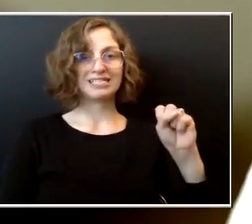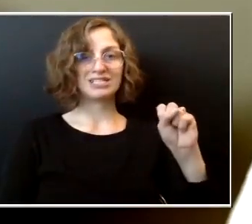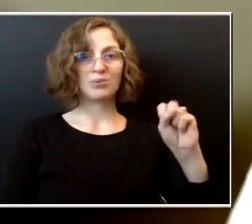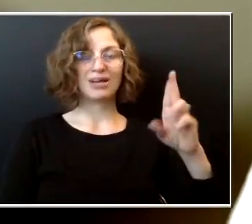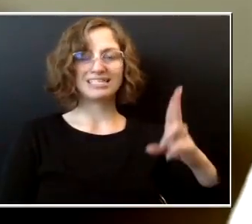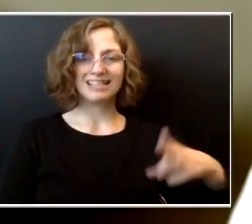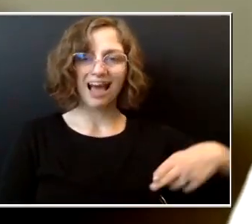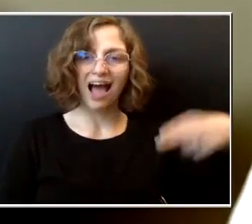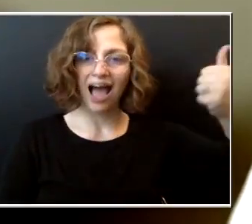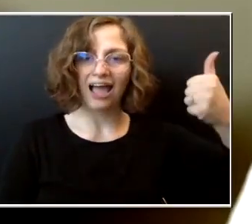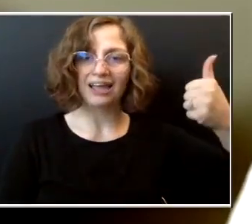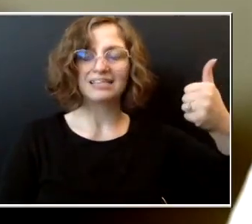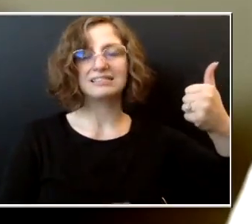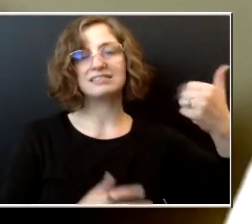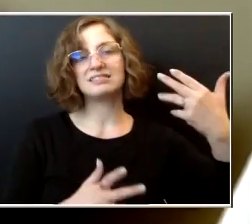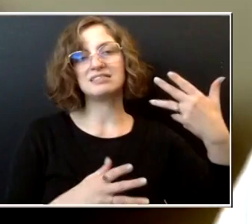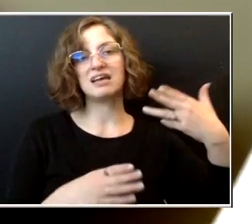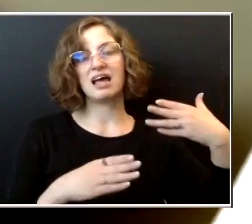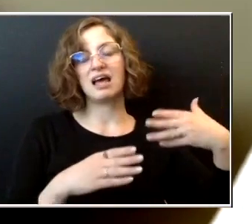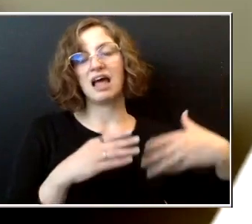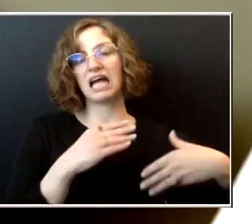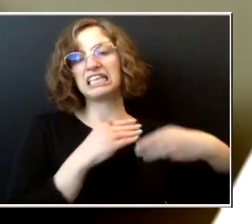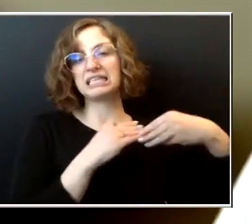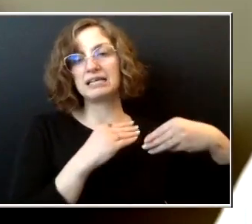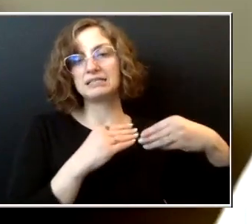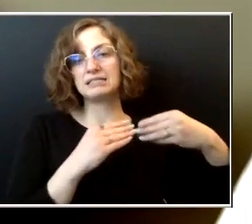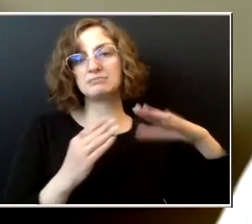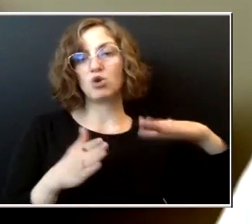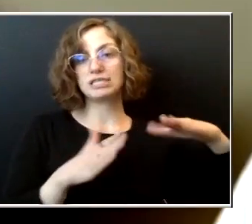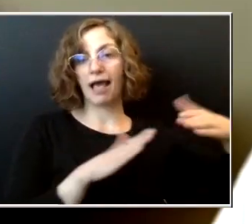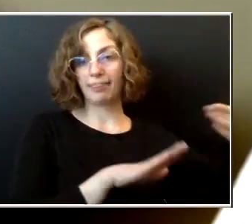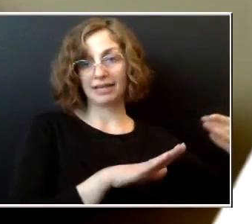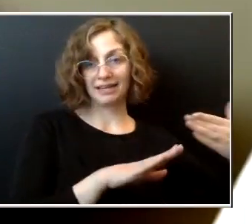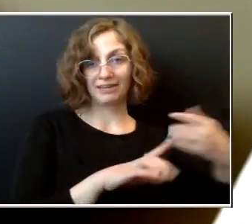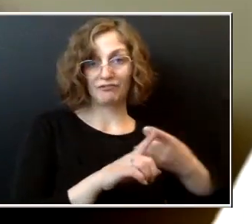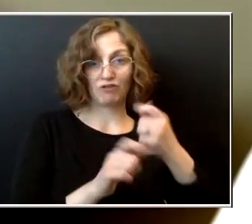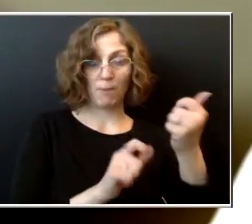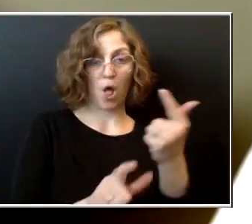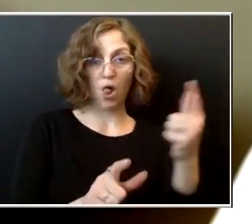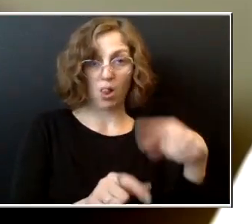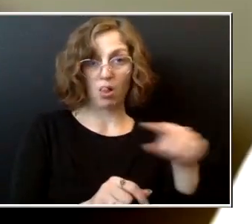excess mortality of all those countries at